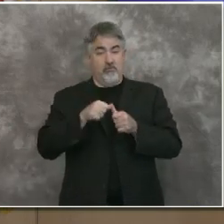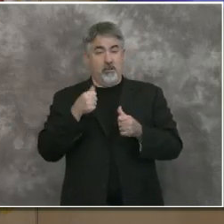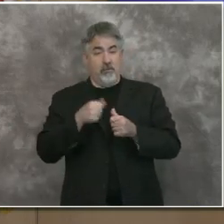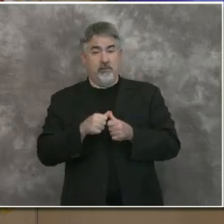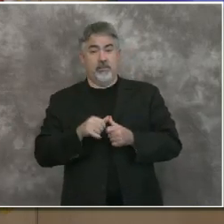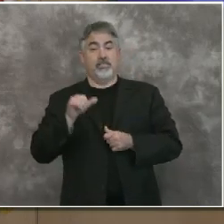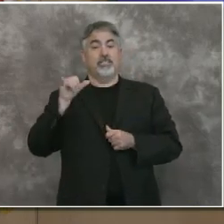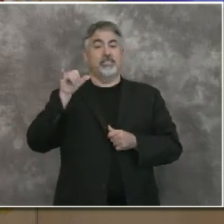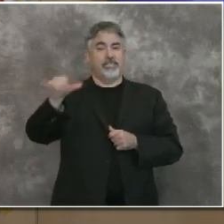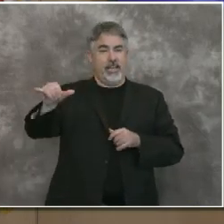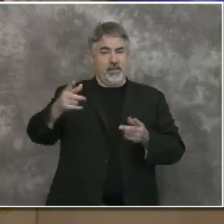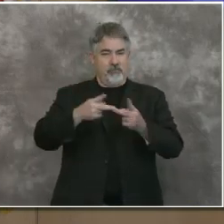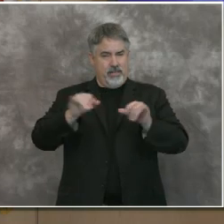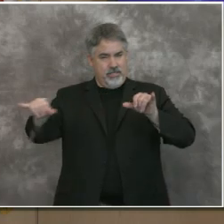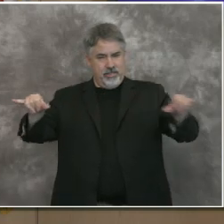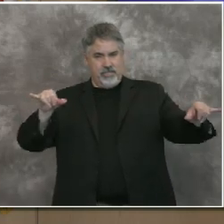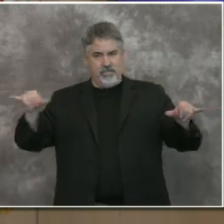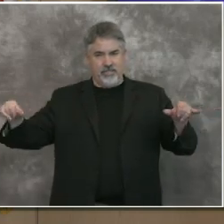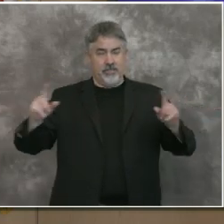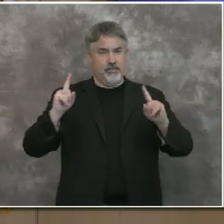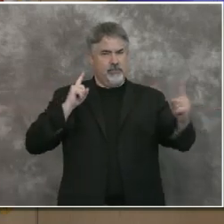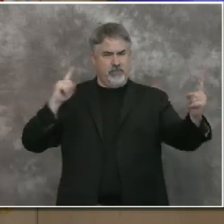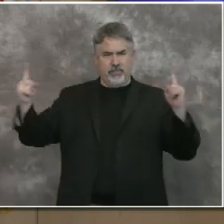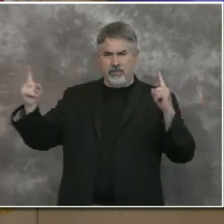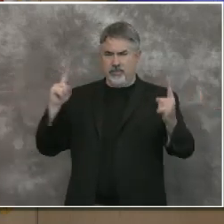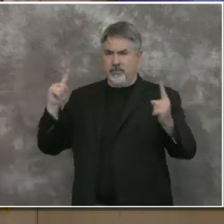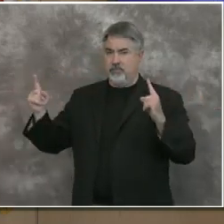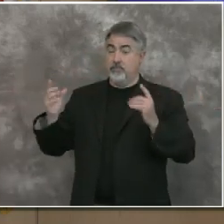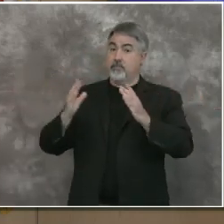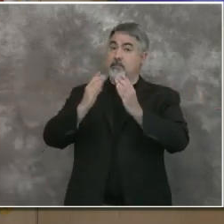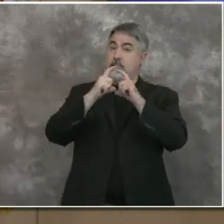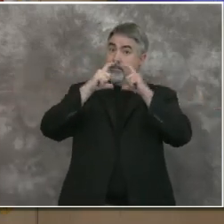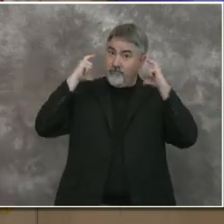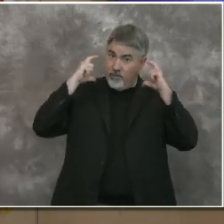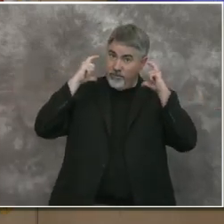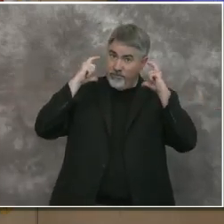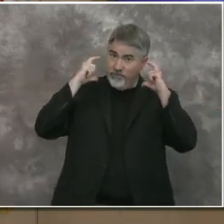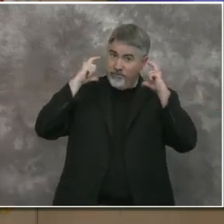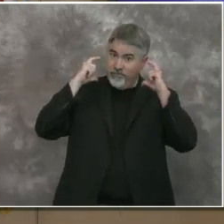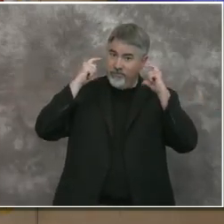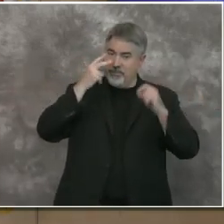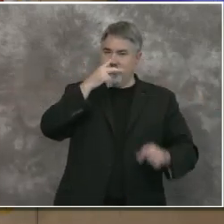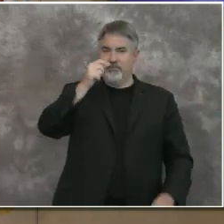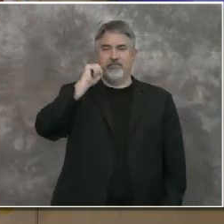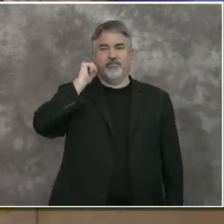stay in place, maintain space, and cover your face. Thank you. We'll see you tomorrow at 2:30.